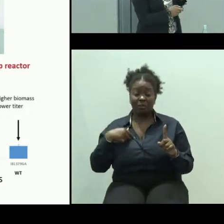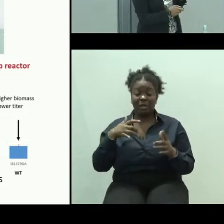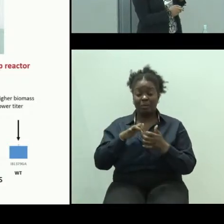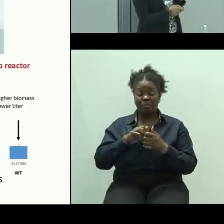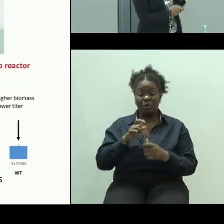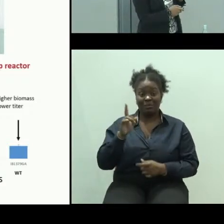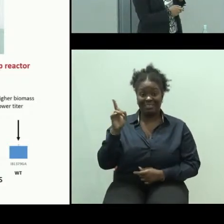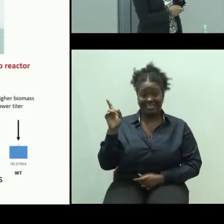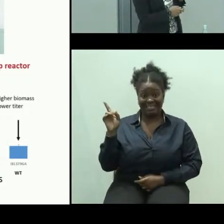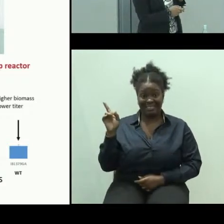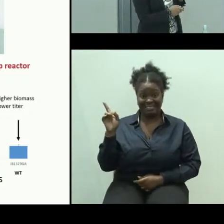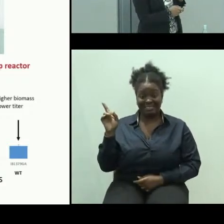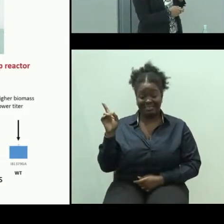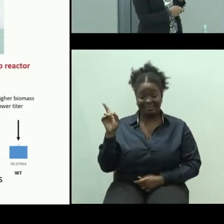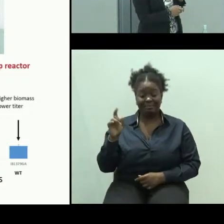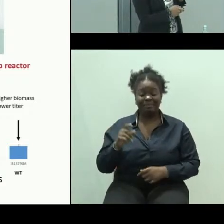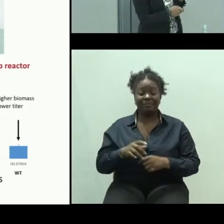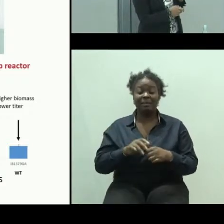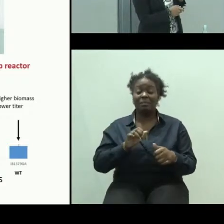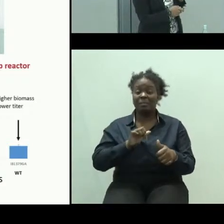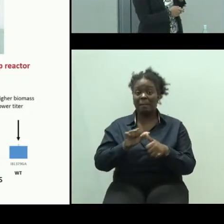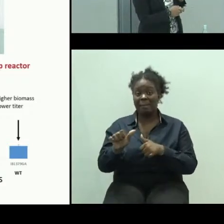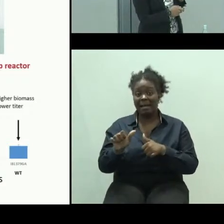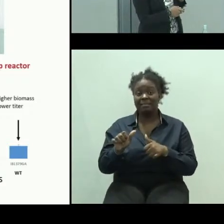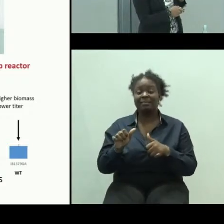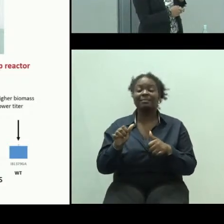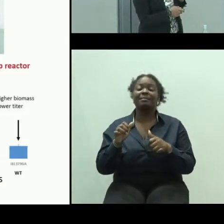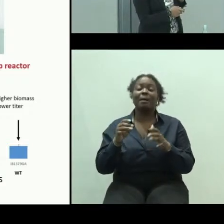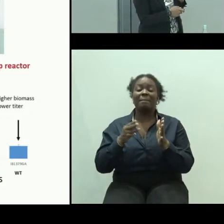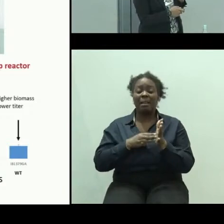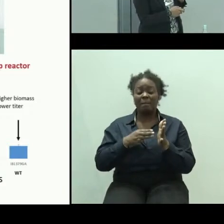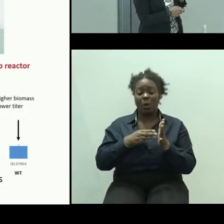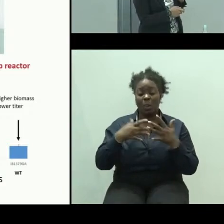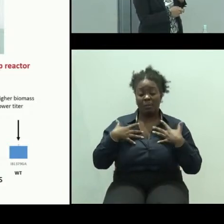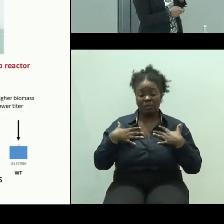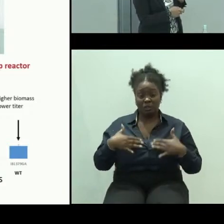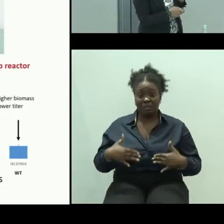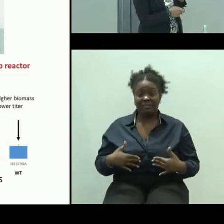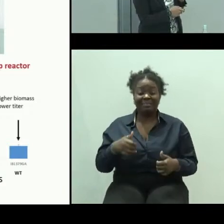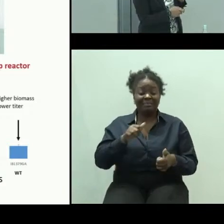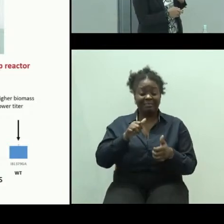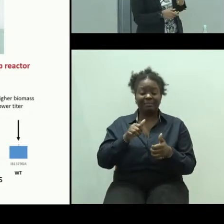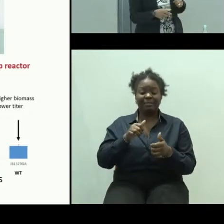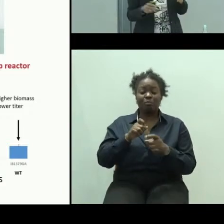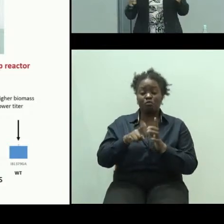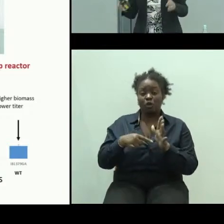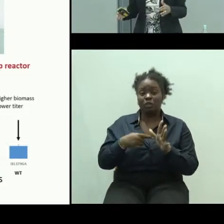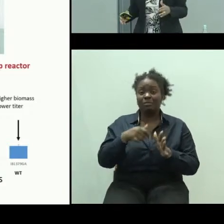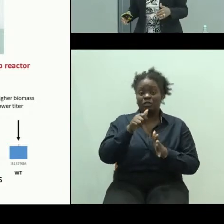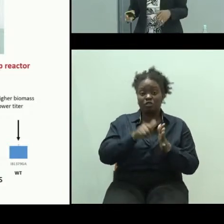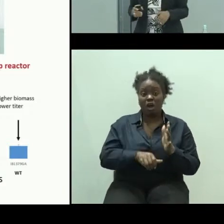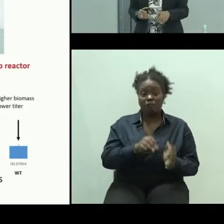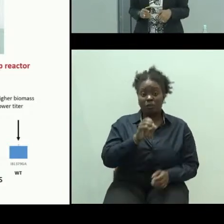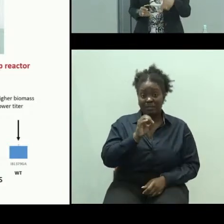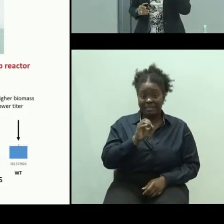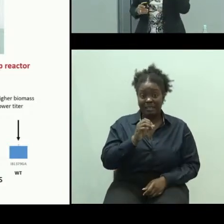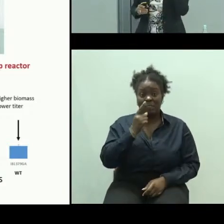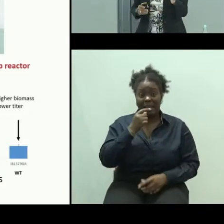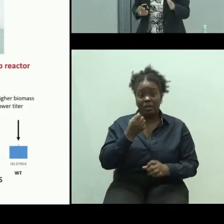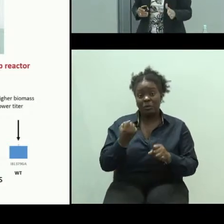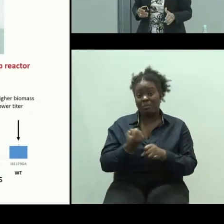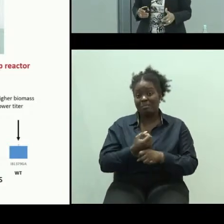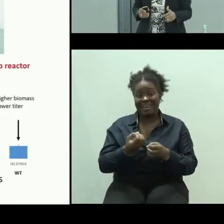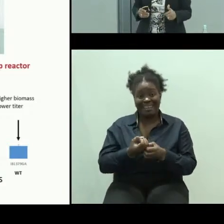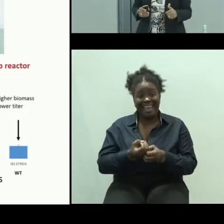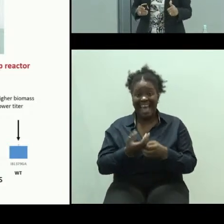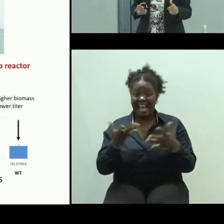Sinsky at MIT, who says the best metabolic engineering projects are ones where you start from zero and make anything, because now you get to